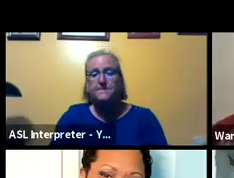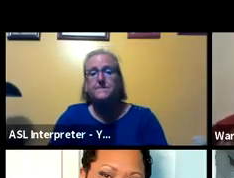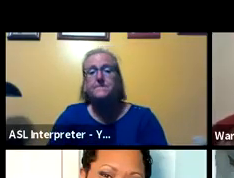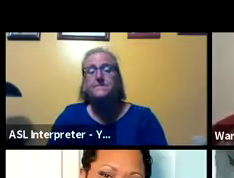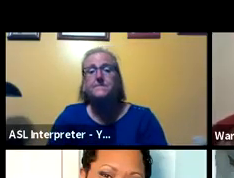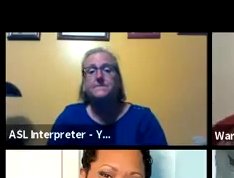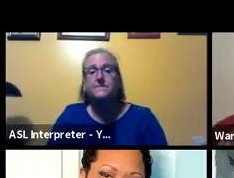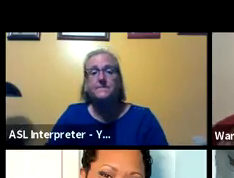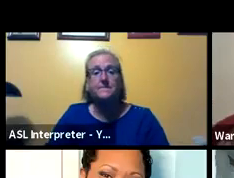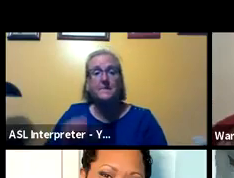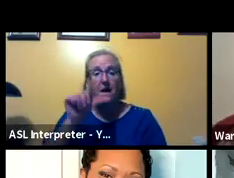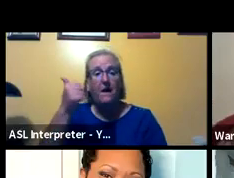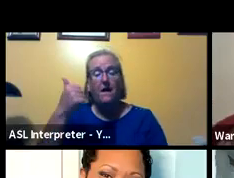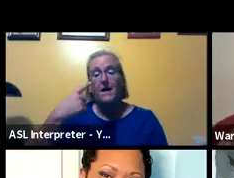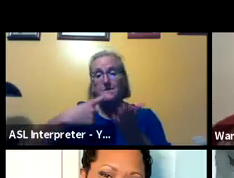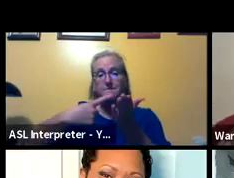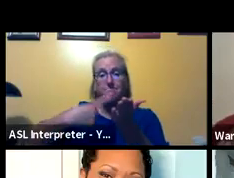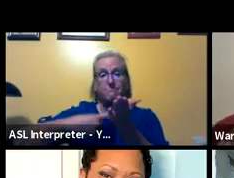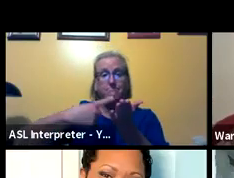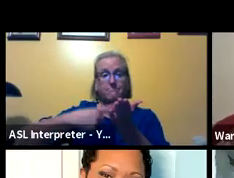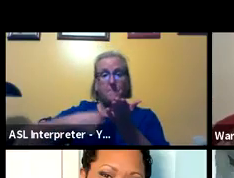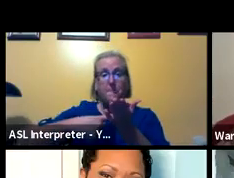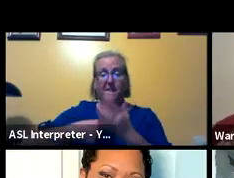Okay, any other discussion?